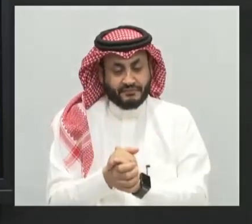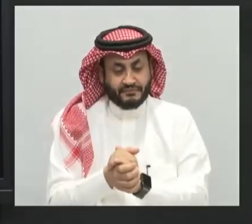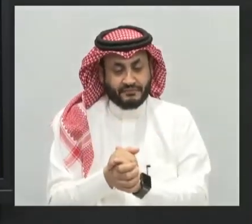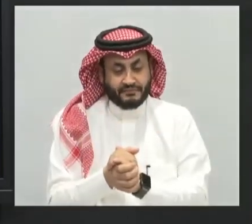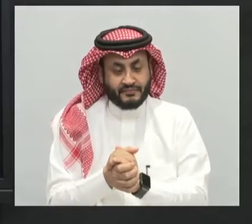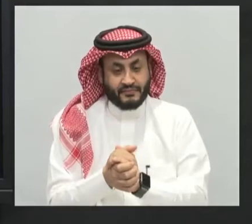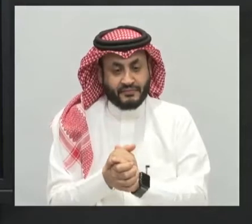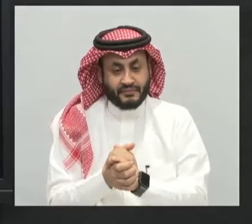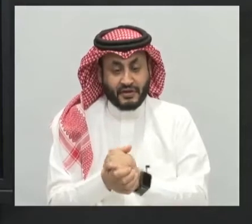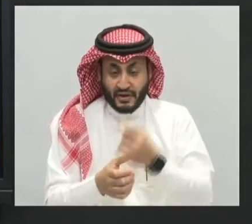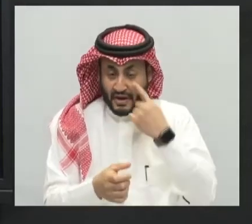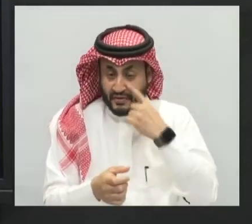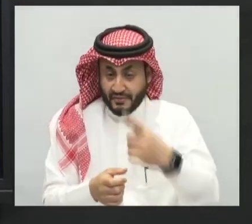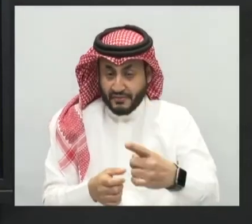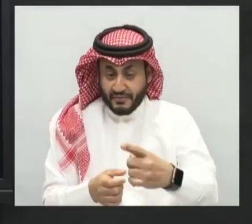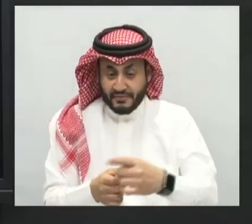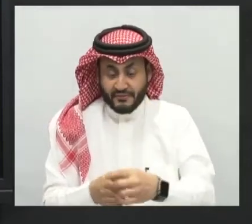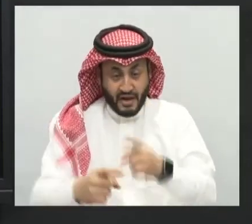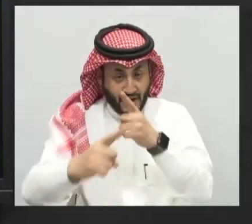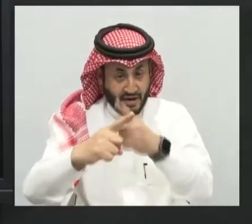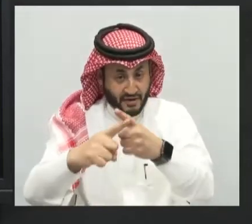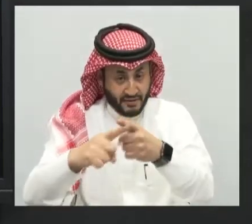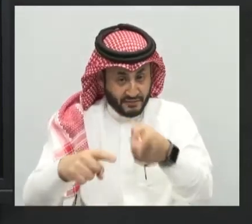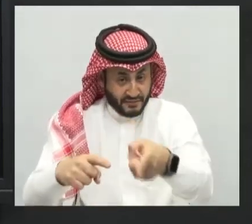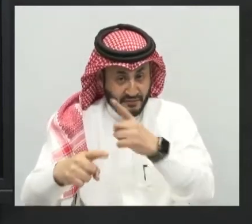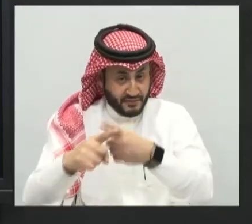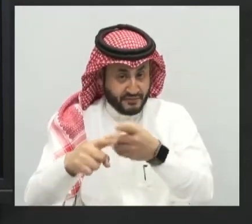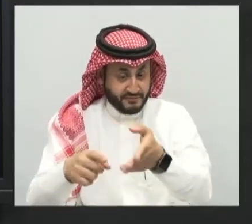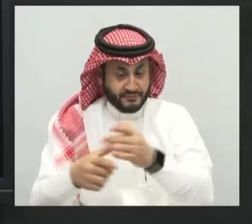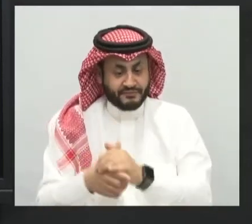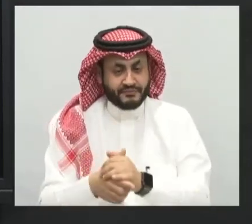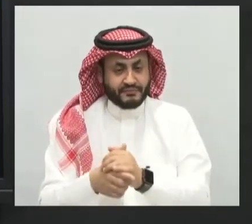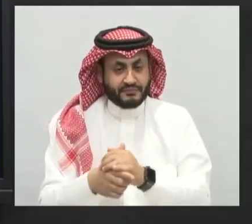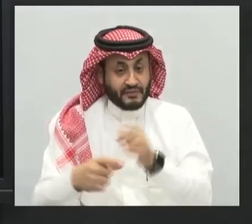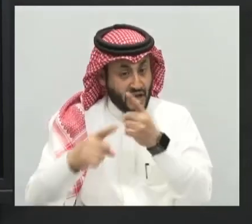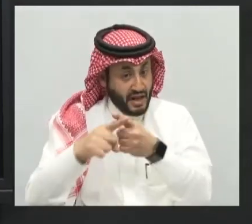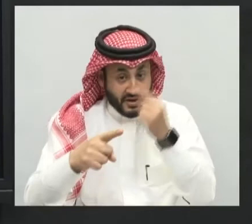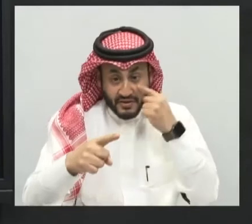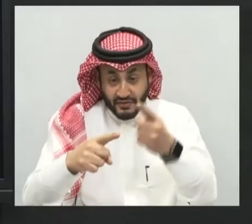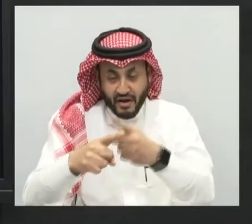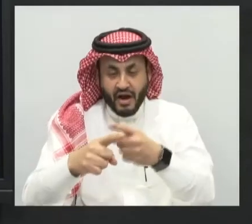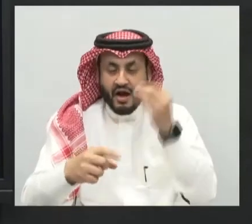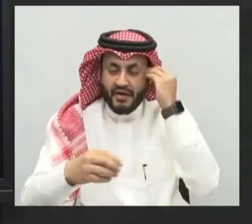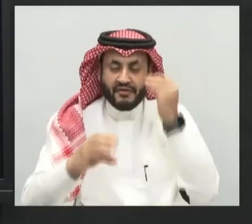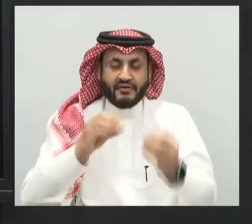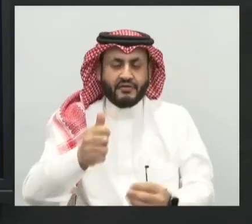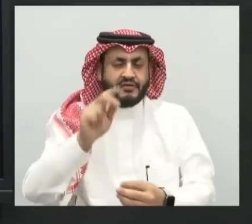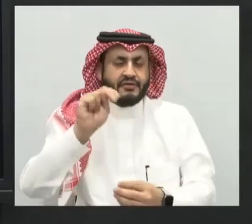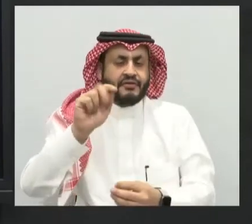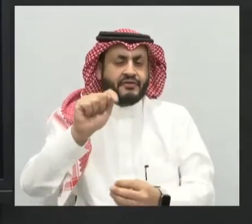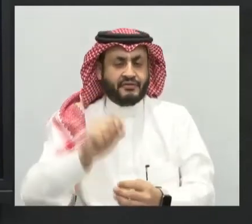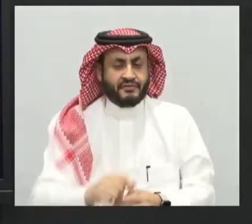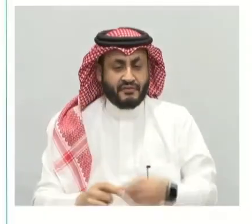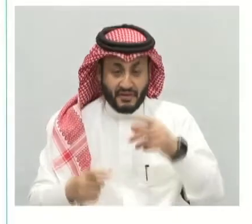by having a look, if you see the X mark on the picture, then use the word can't. And if you don't, then use can.